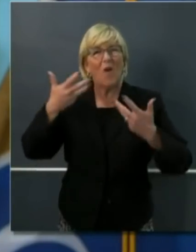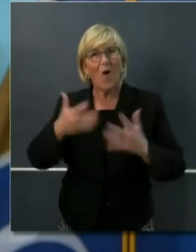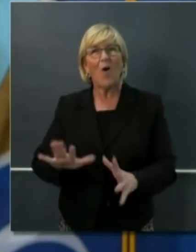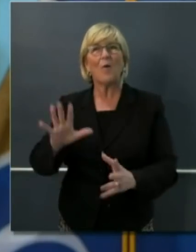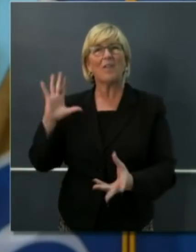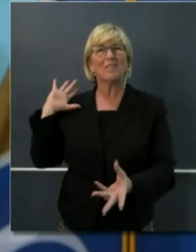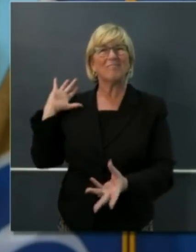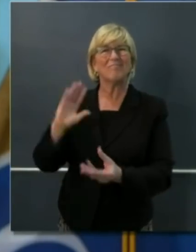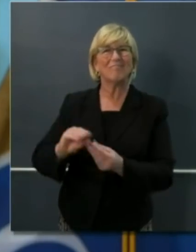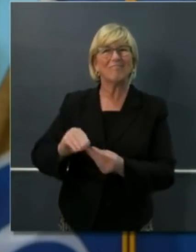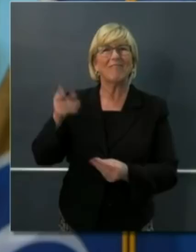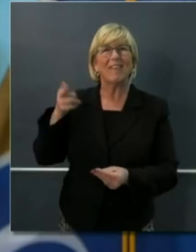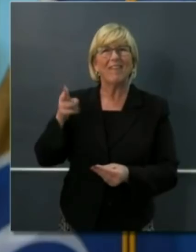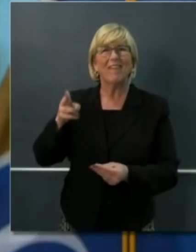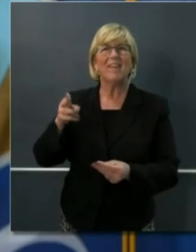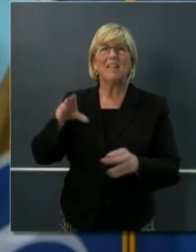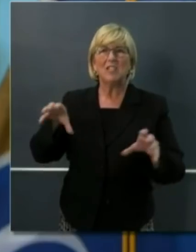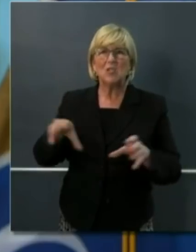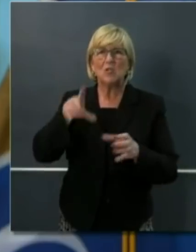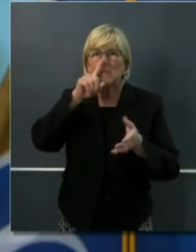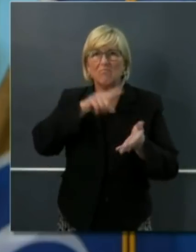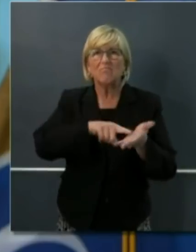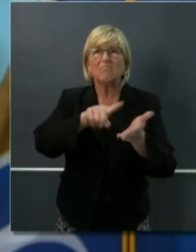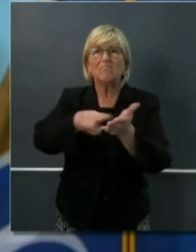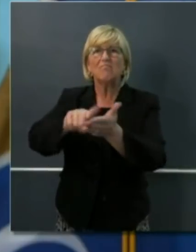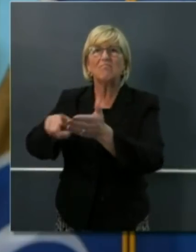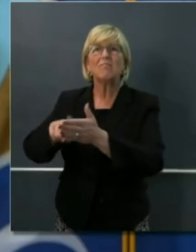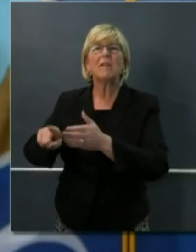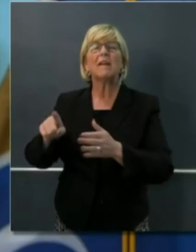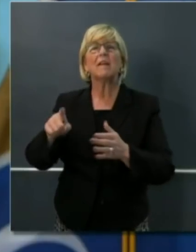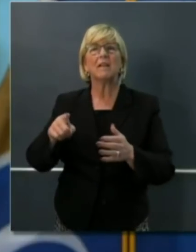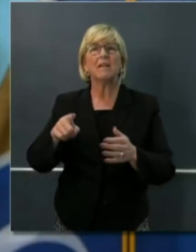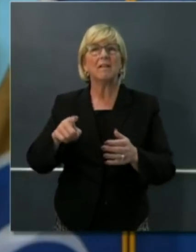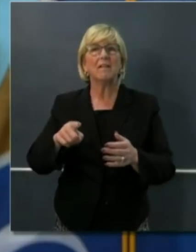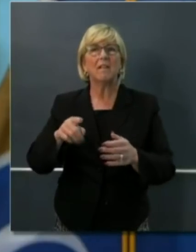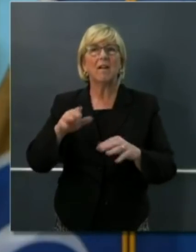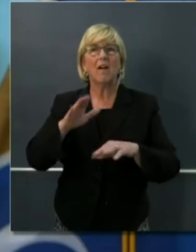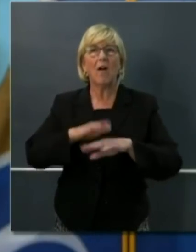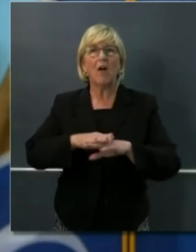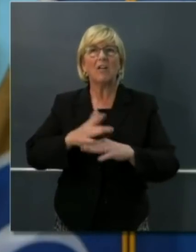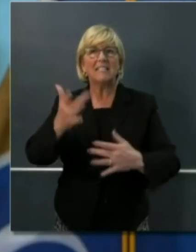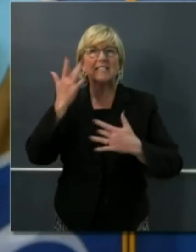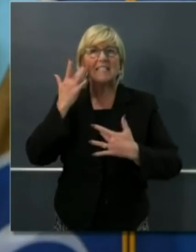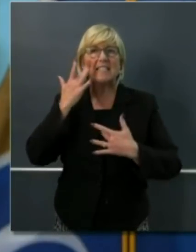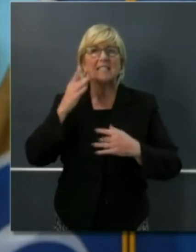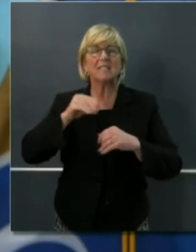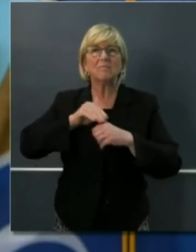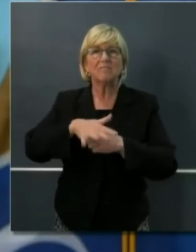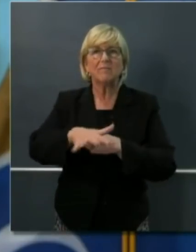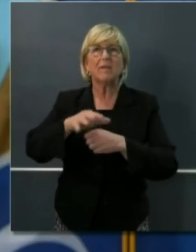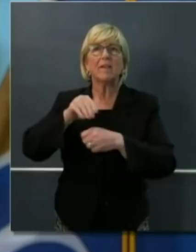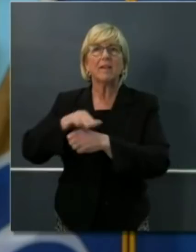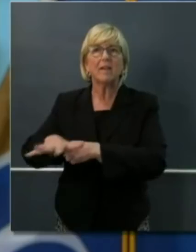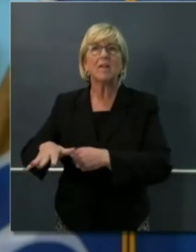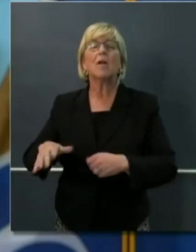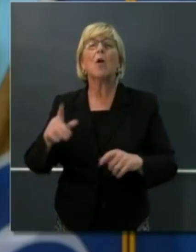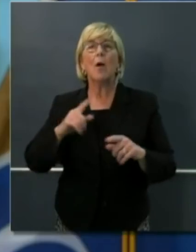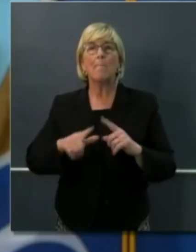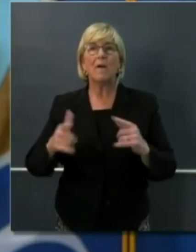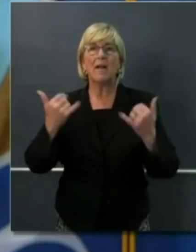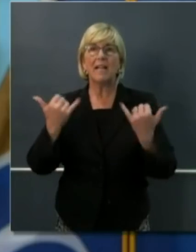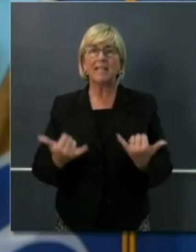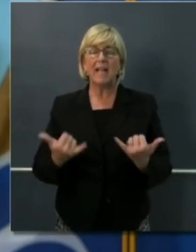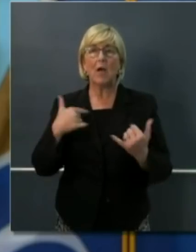professional workers in local health departments that do this every single day. The question that's asked of us now is to do it at a